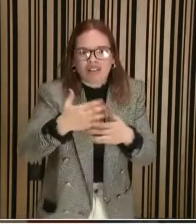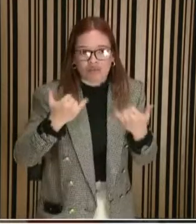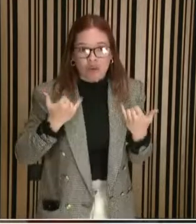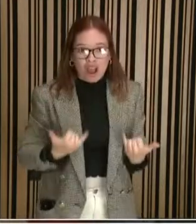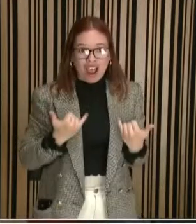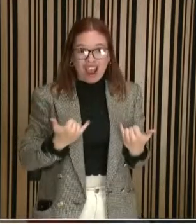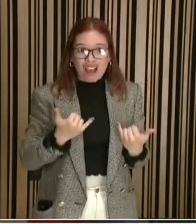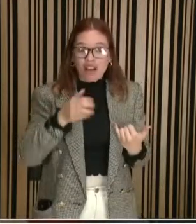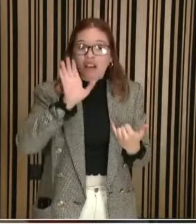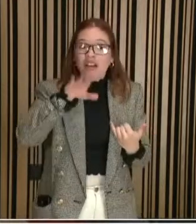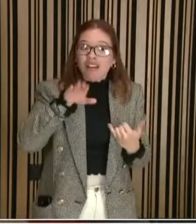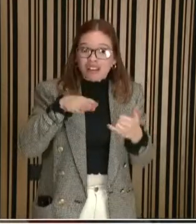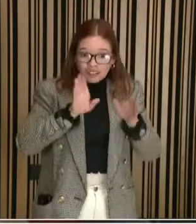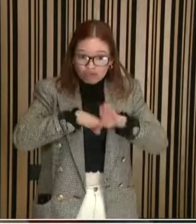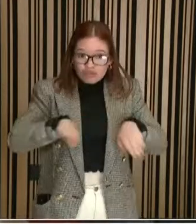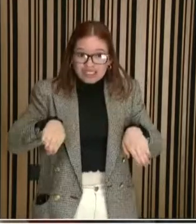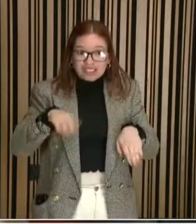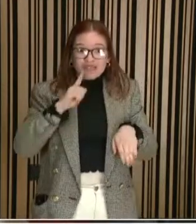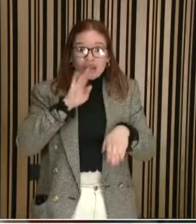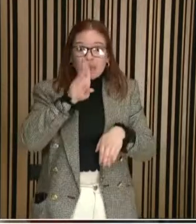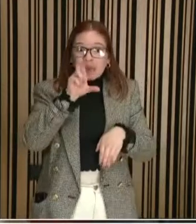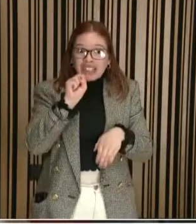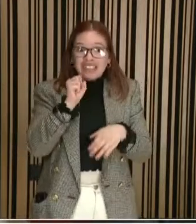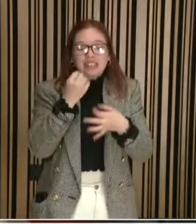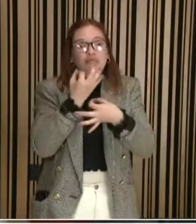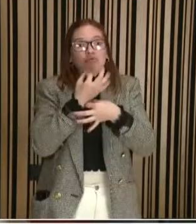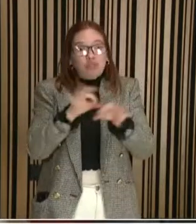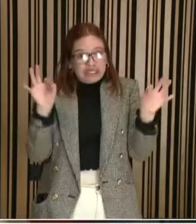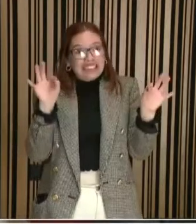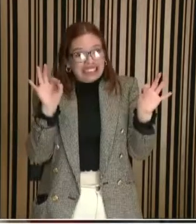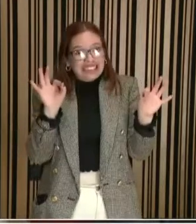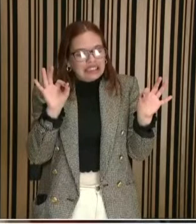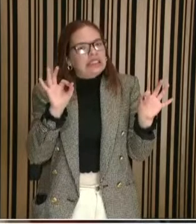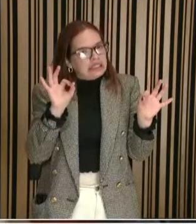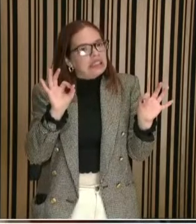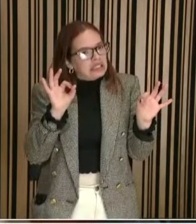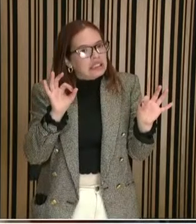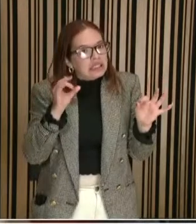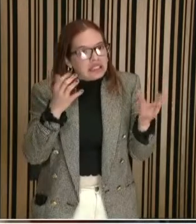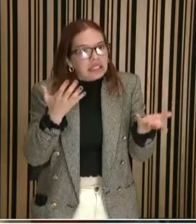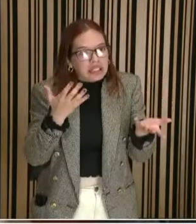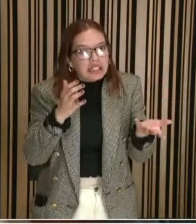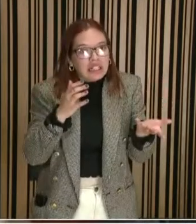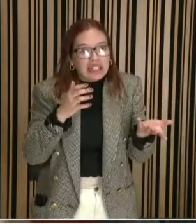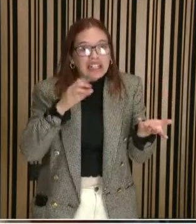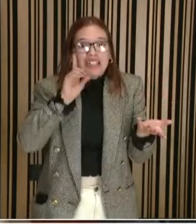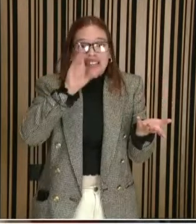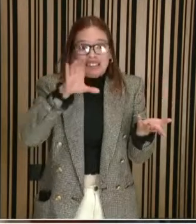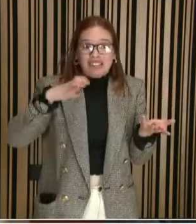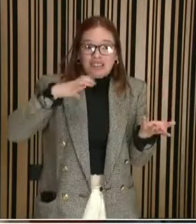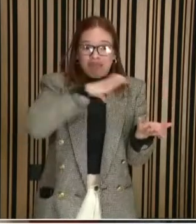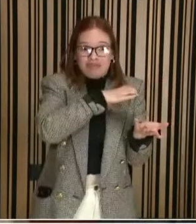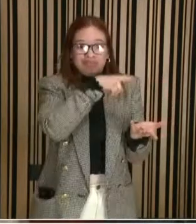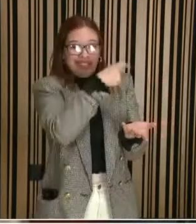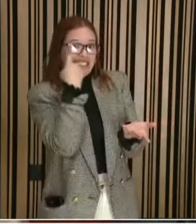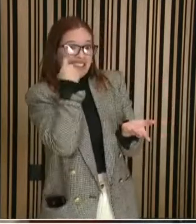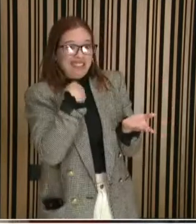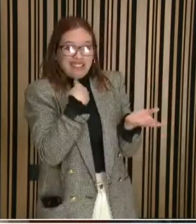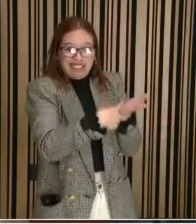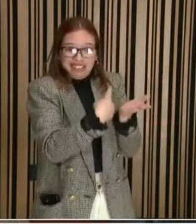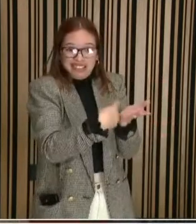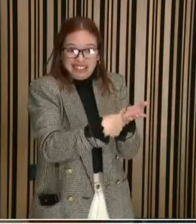I have to admit, when this was discussed by the council in December, I thought that the free bus